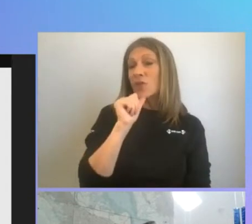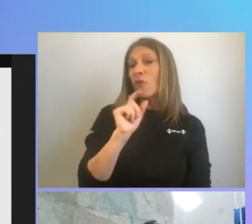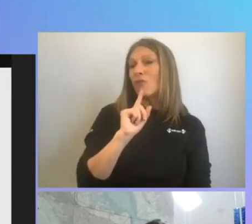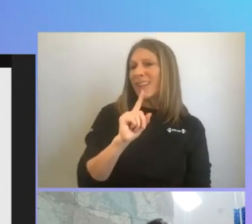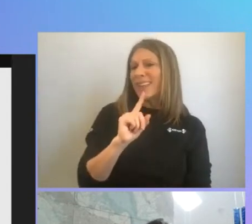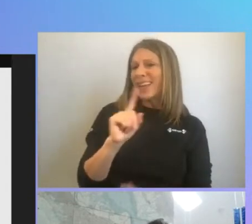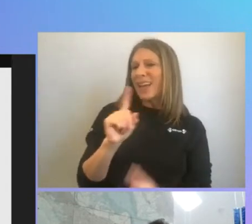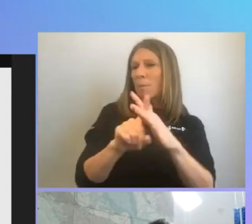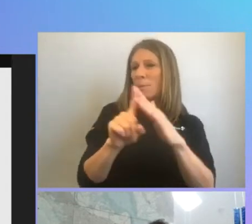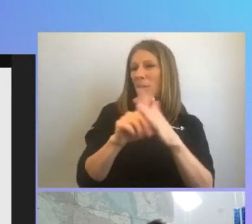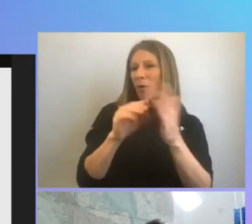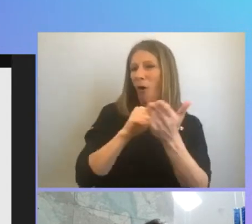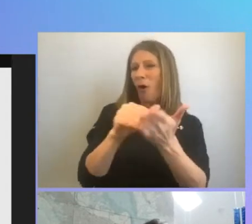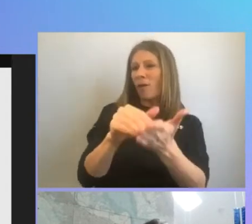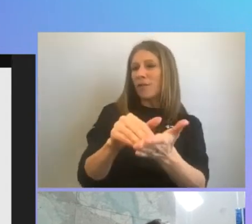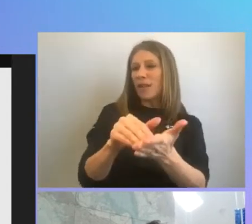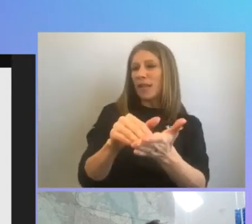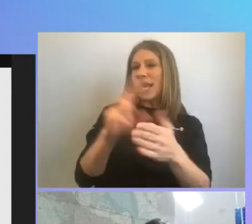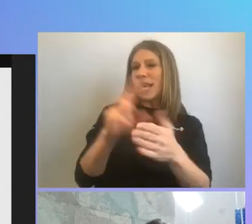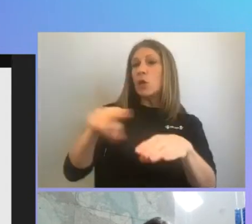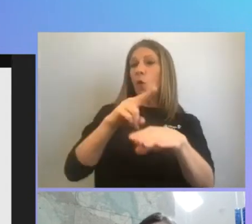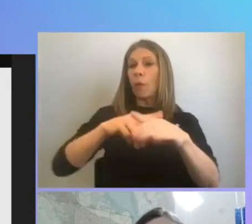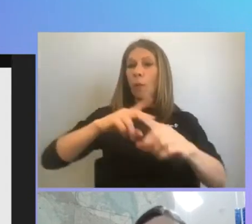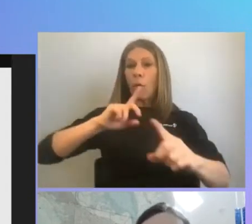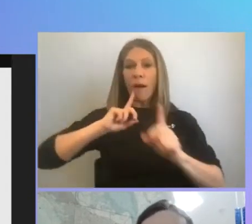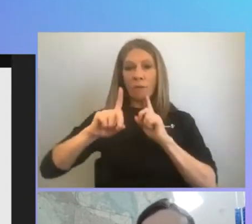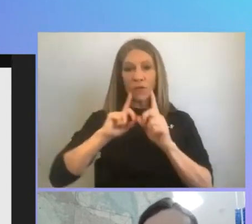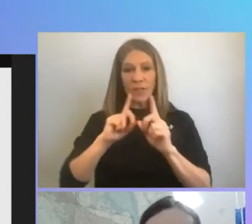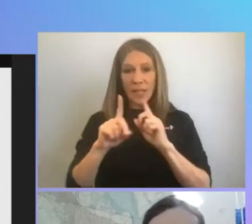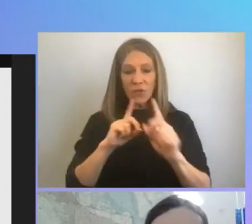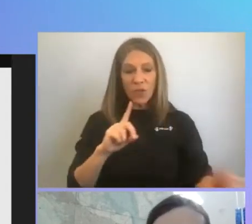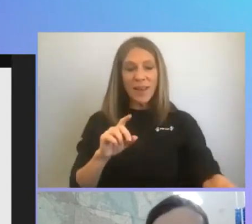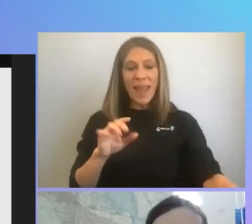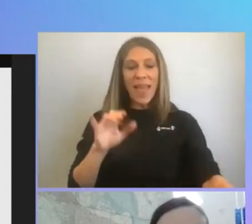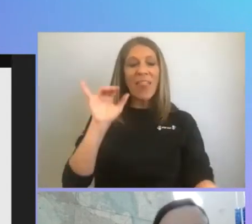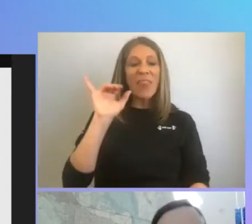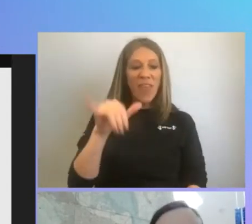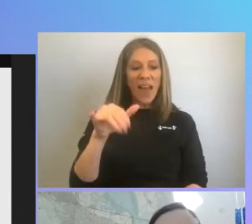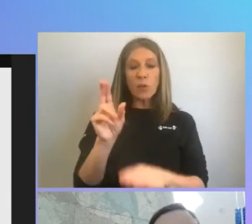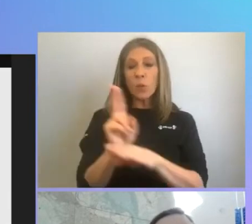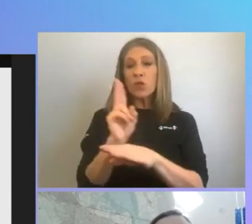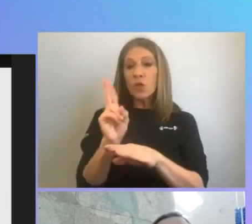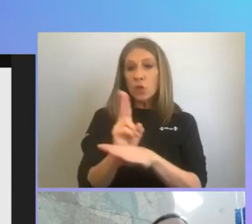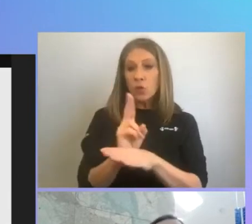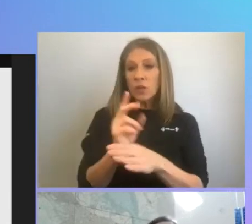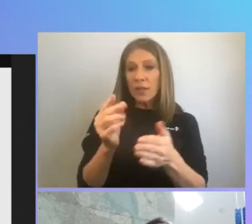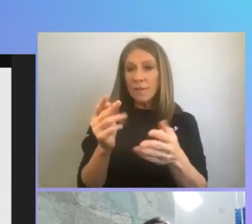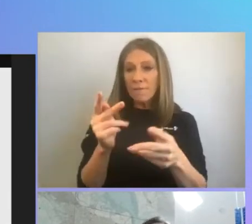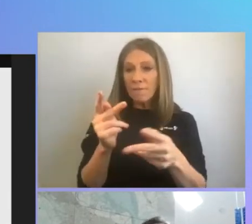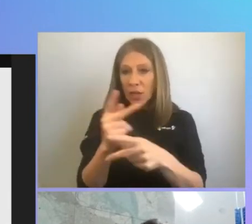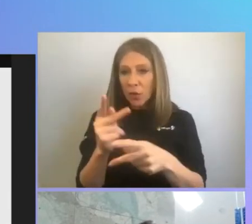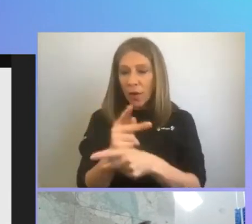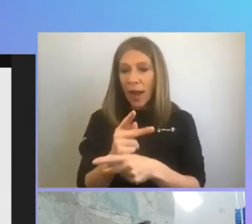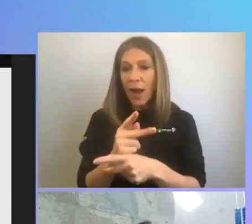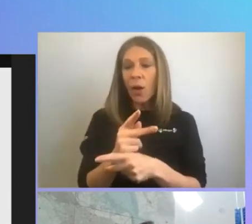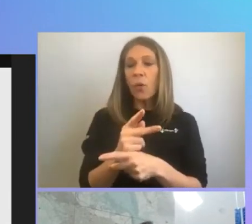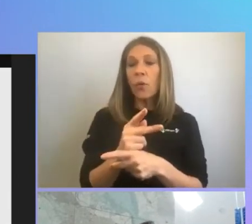frequently in a normal conversation. And that's what it's using to determine whether